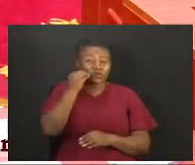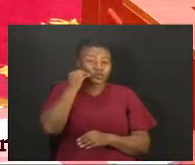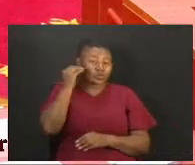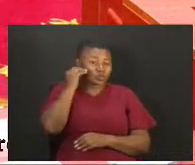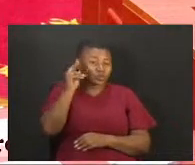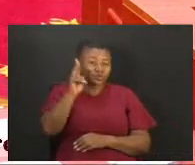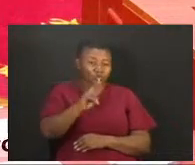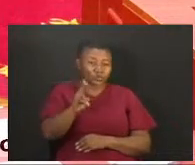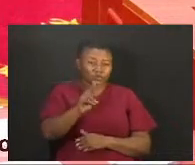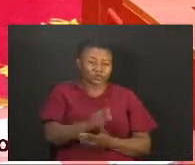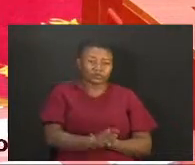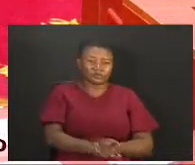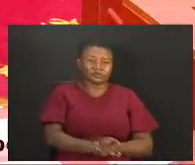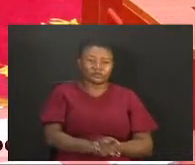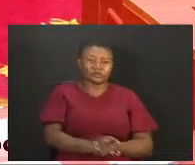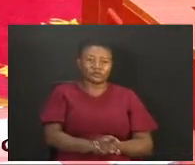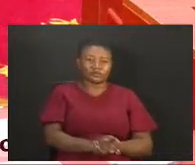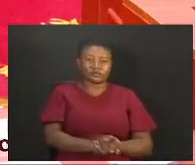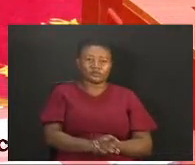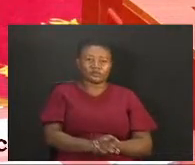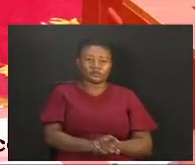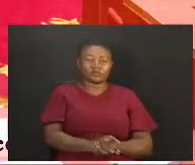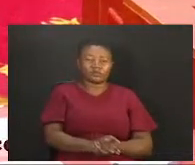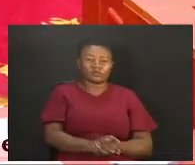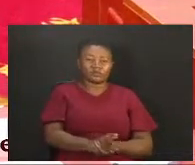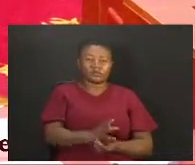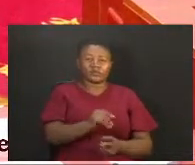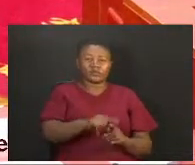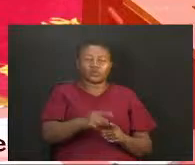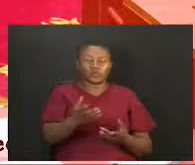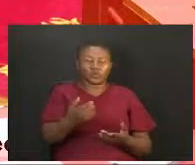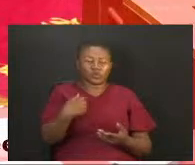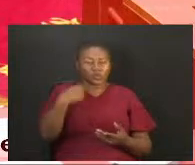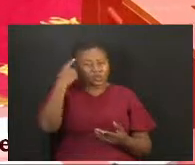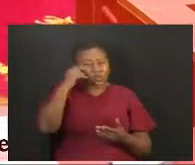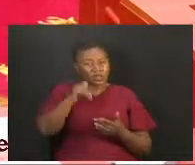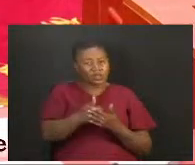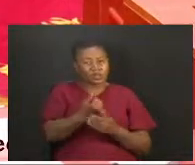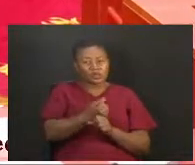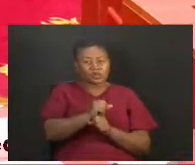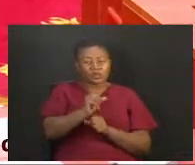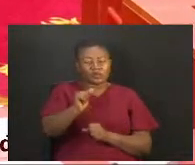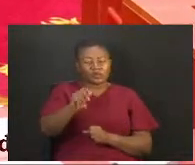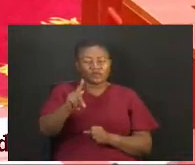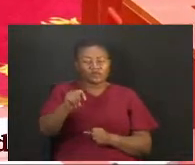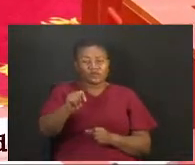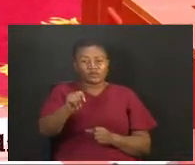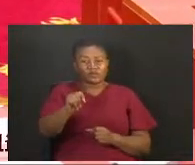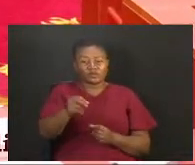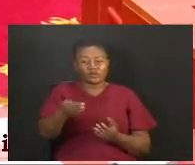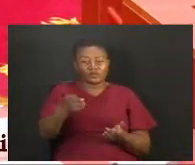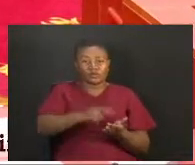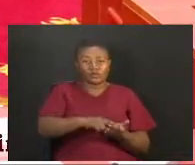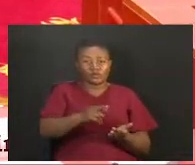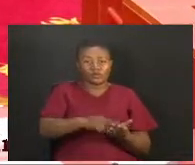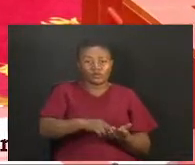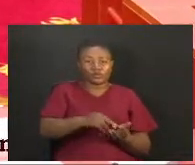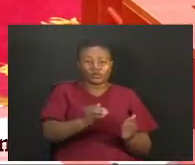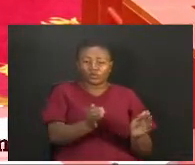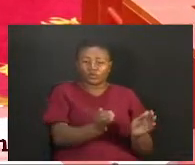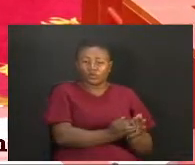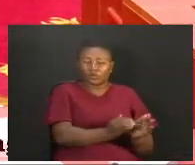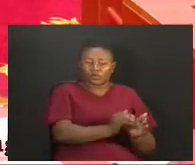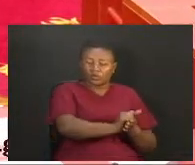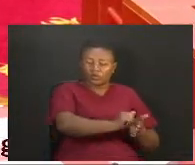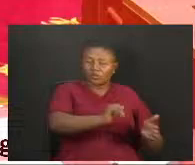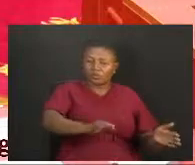regime and upwardly adjusting the VAT registration threshold to exempt micro and small